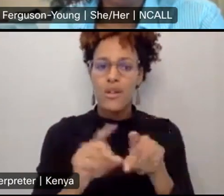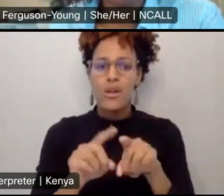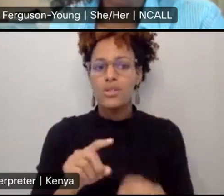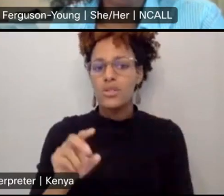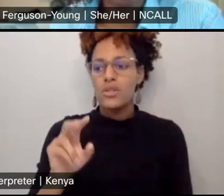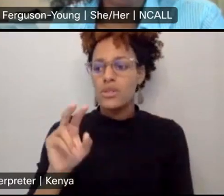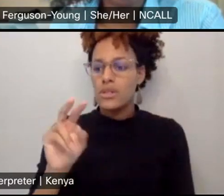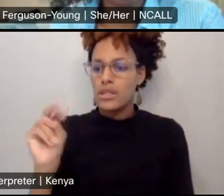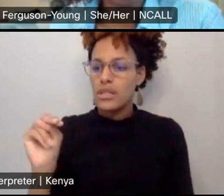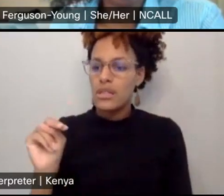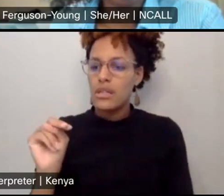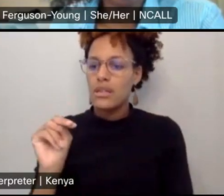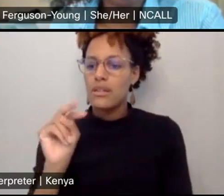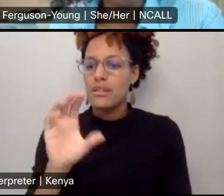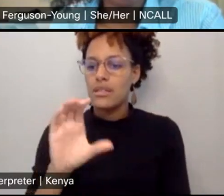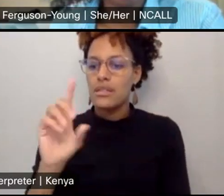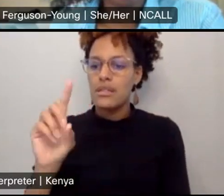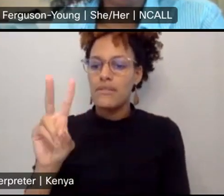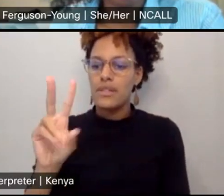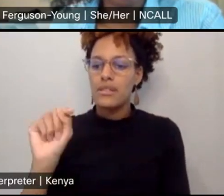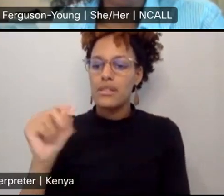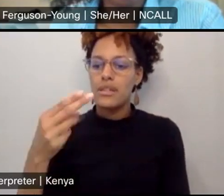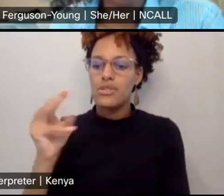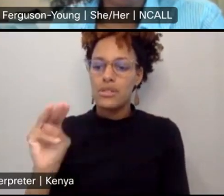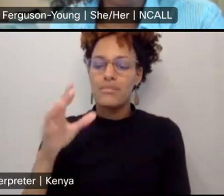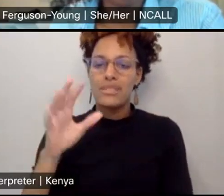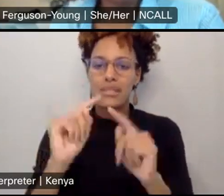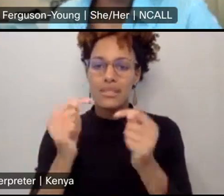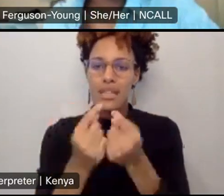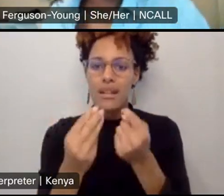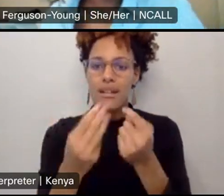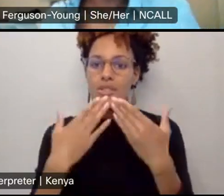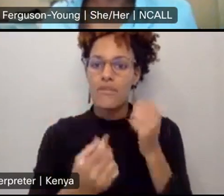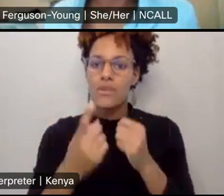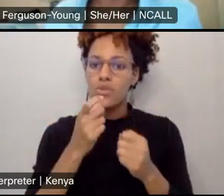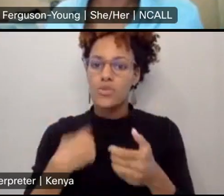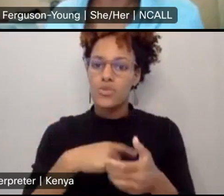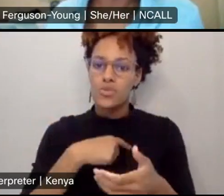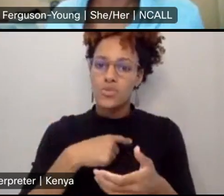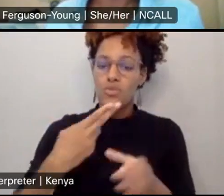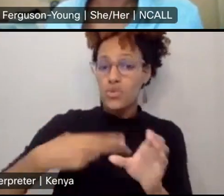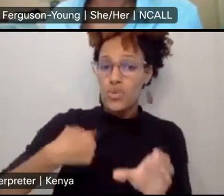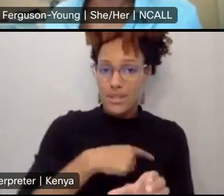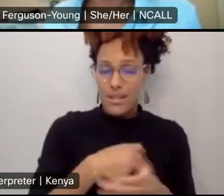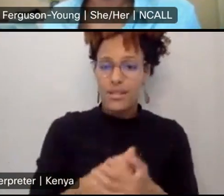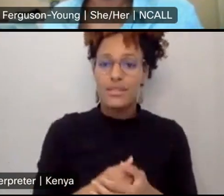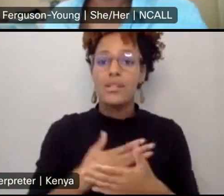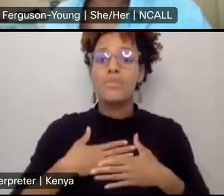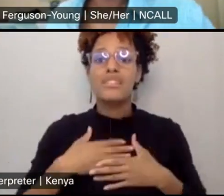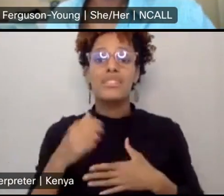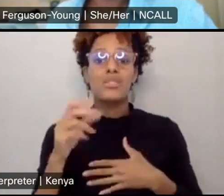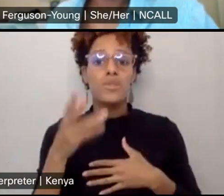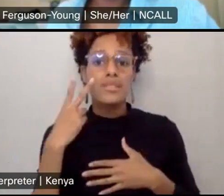NCDVTMH team. And thank you to everyone that joined us. So please click on the survey link that